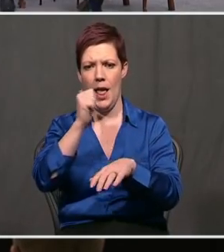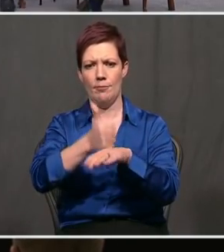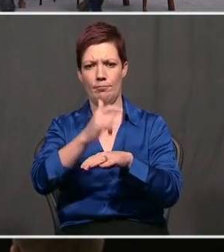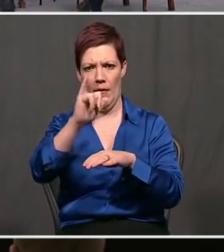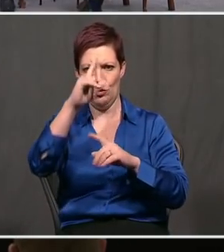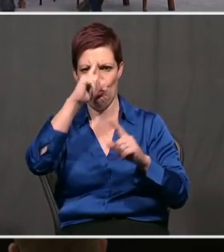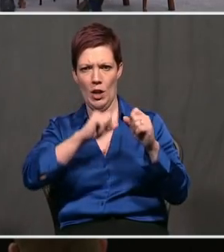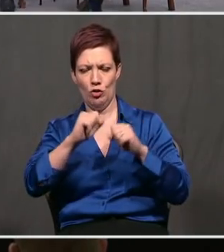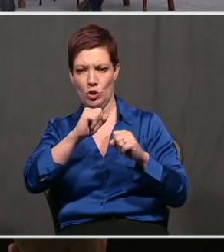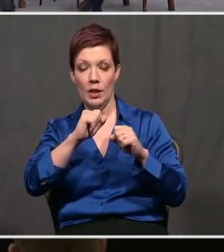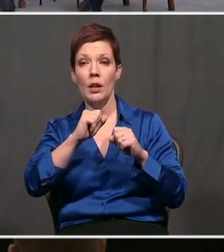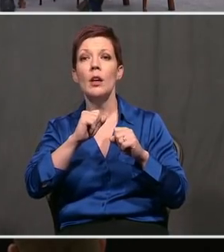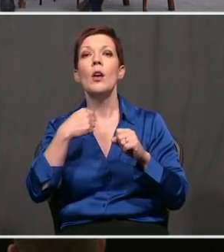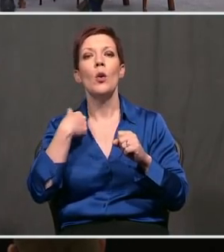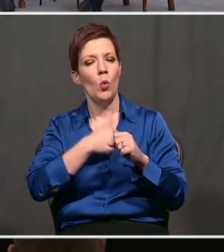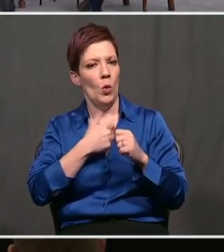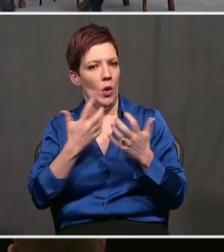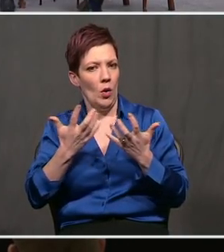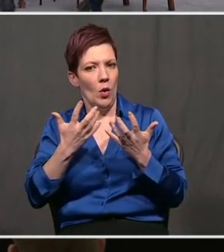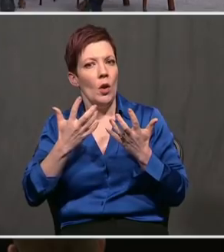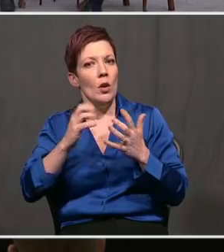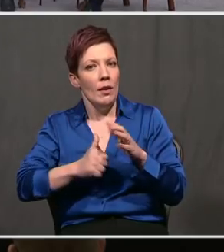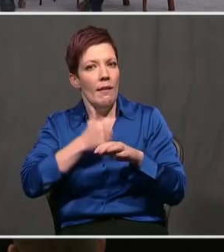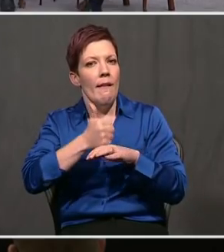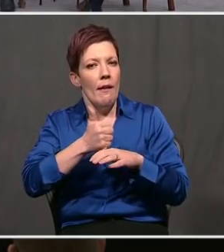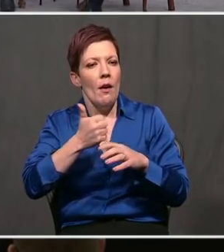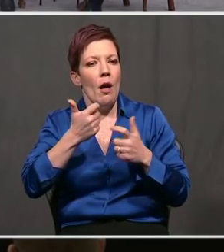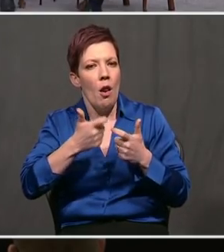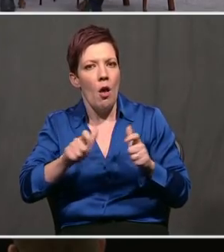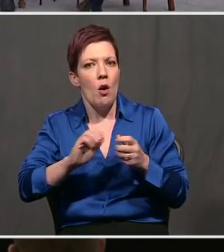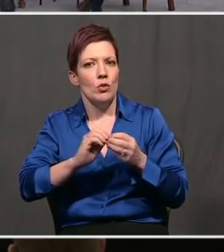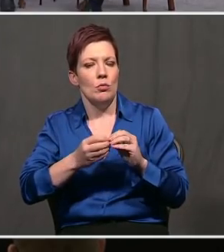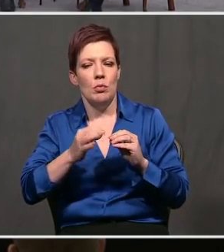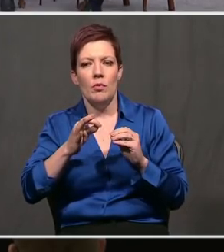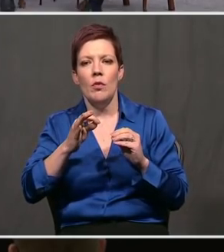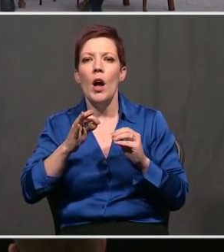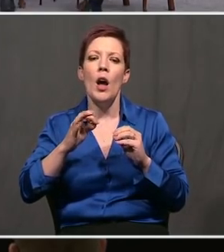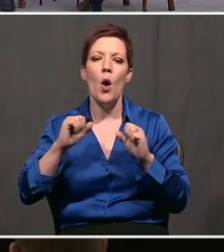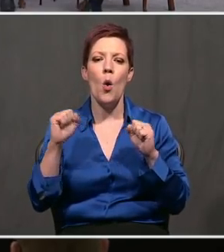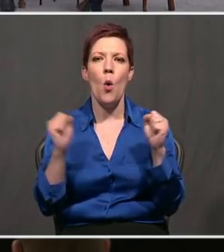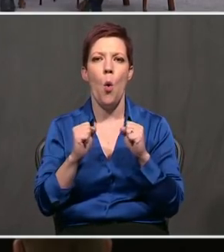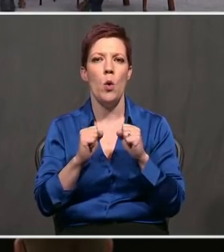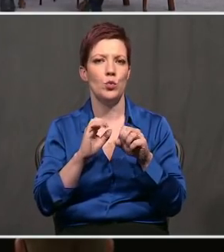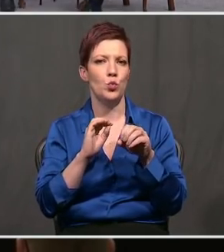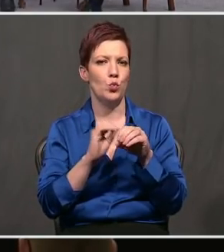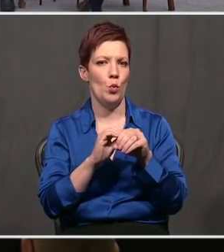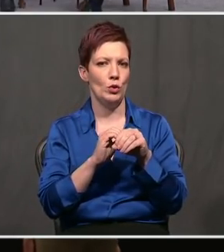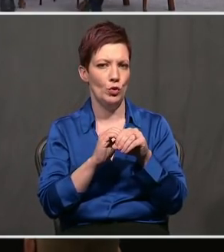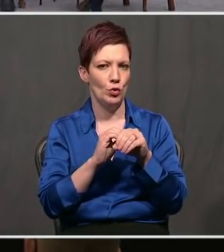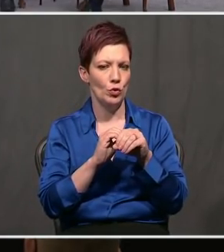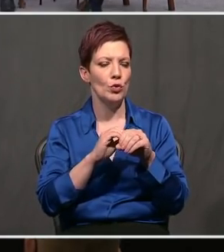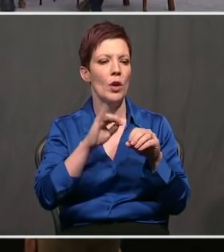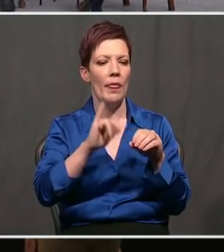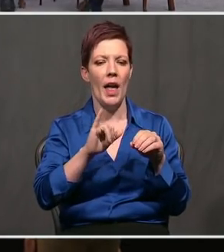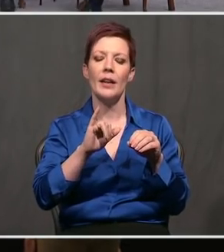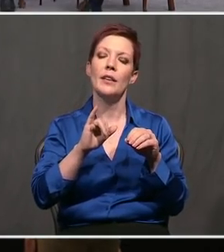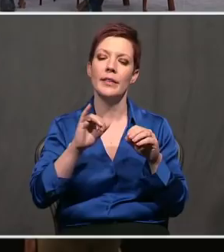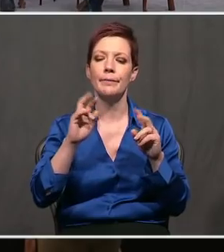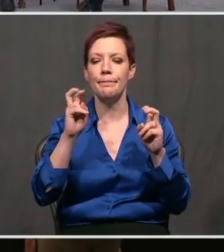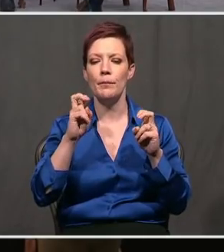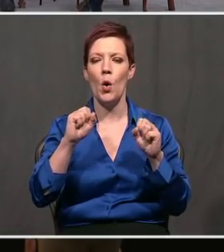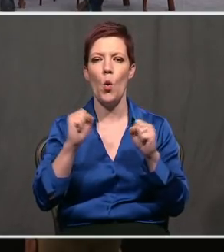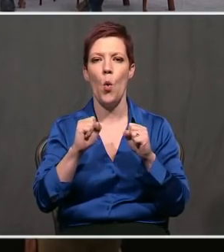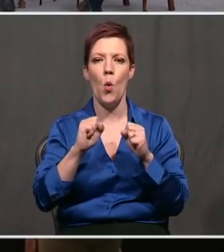were able to set up a large number of these cold change storage operations so that we would make sure that we would be able